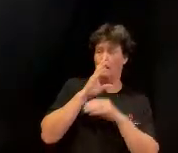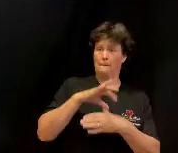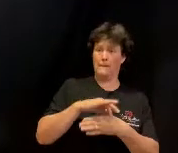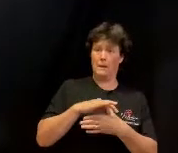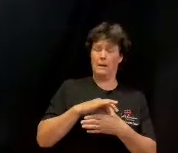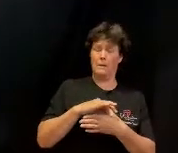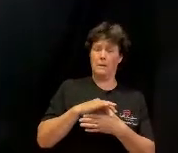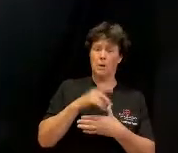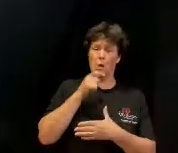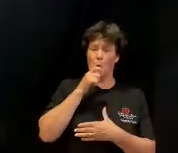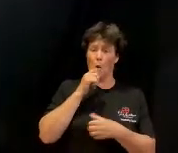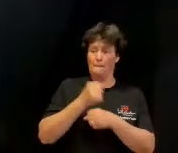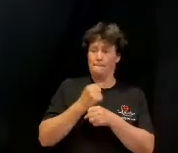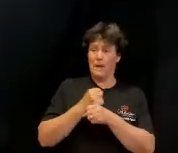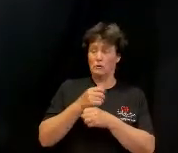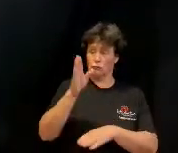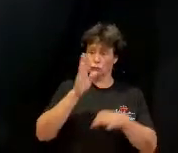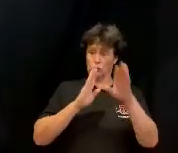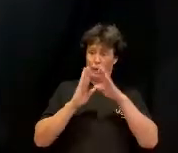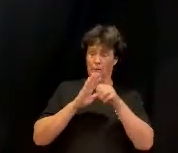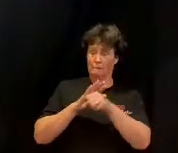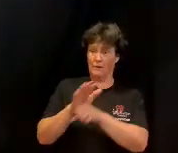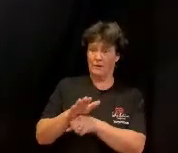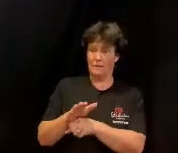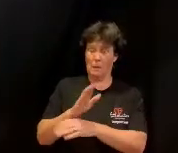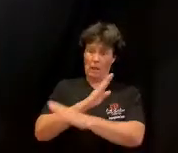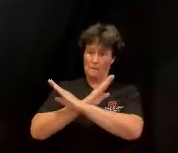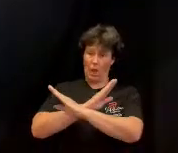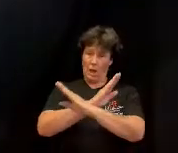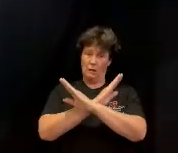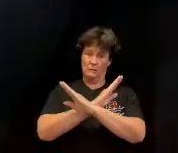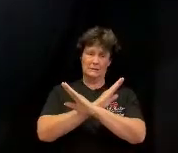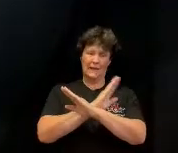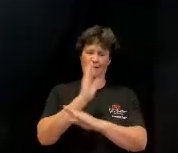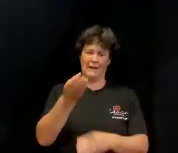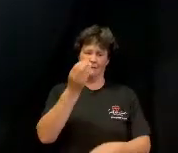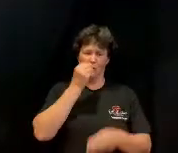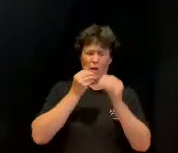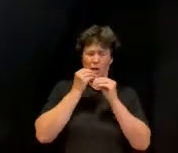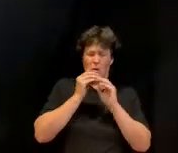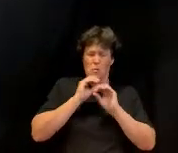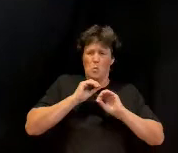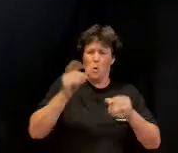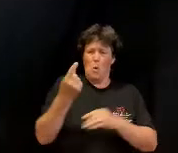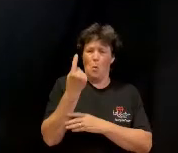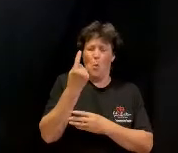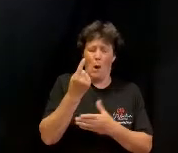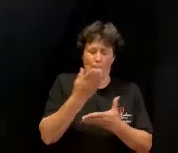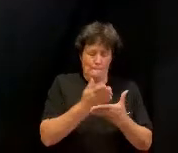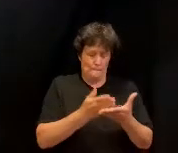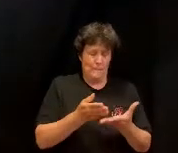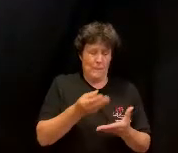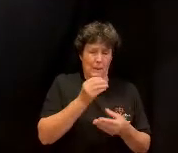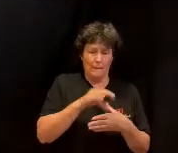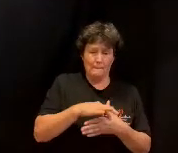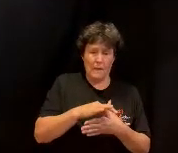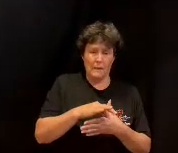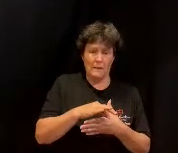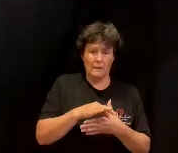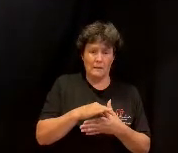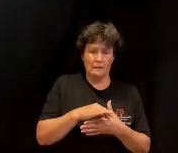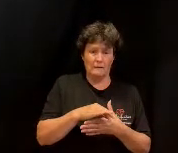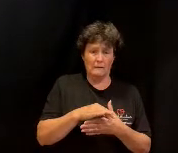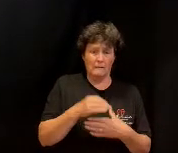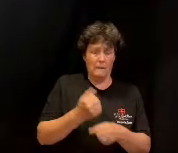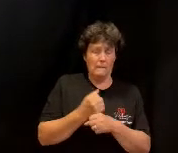cause somebody to stumble, I ain't going to do it. I'll never eat another piece of meat ever if it causes somebody to fall.